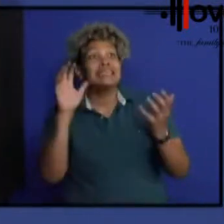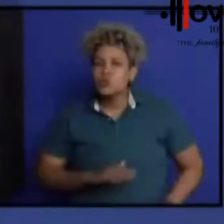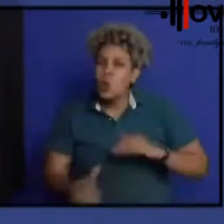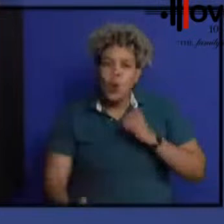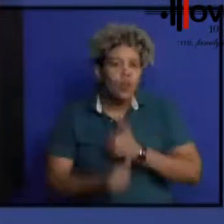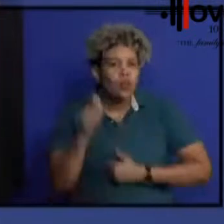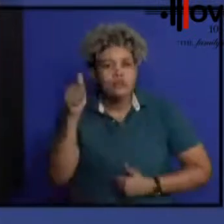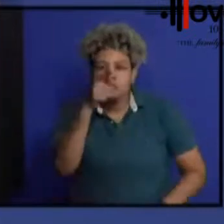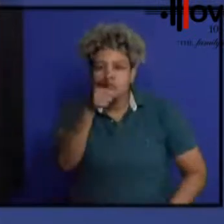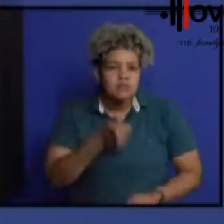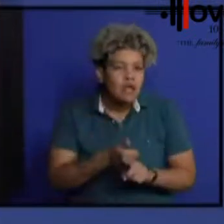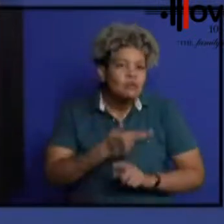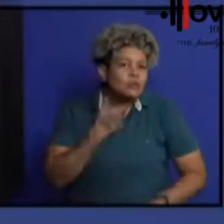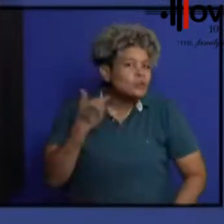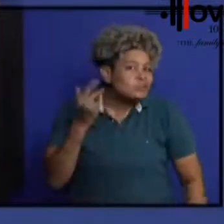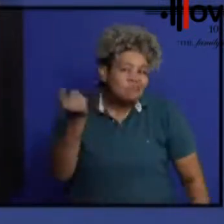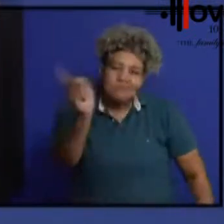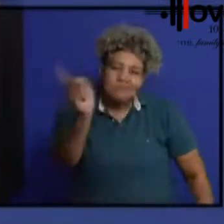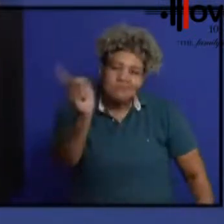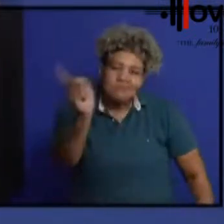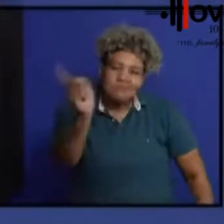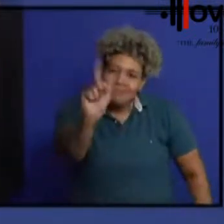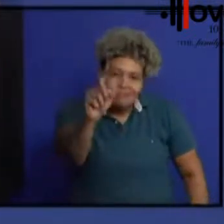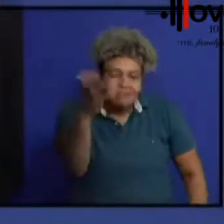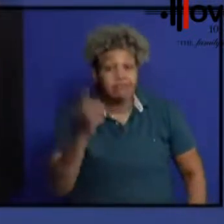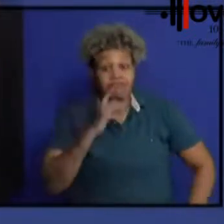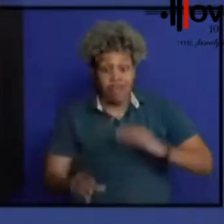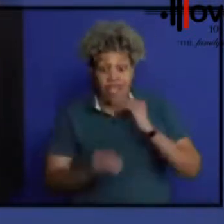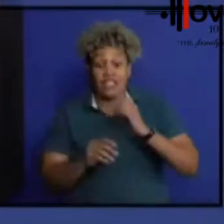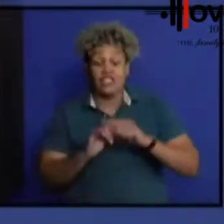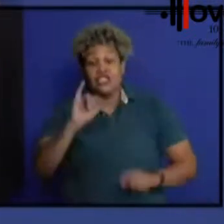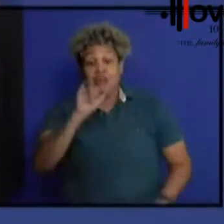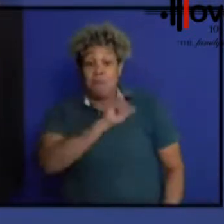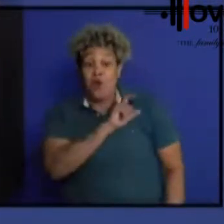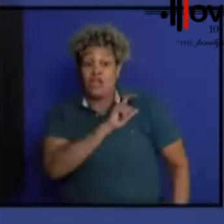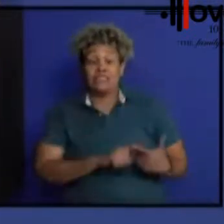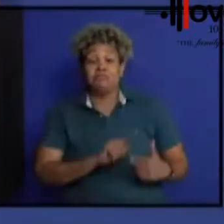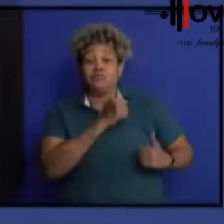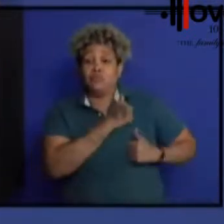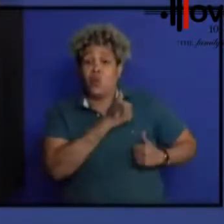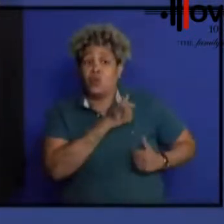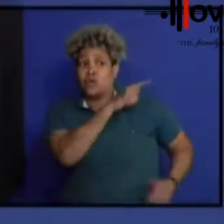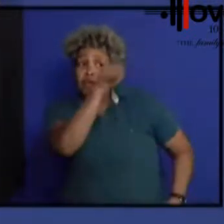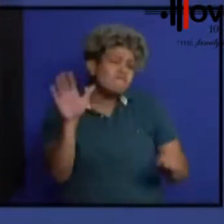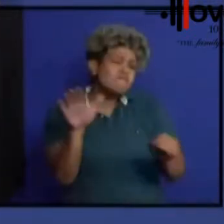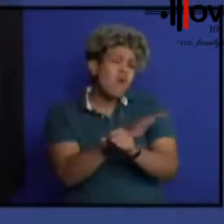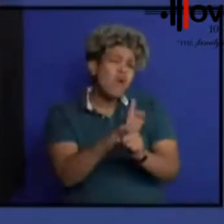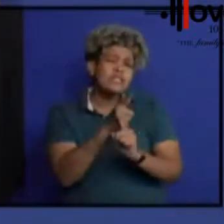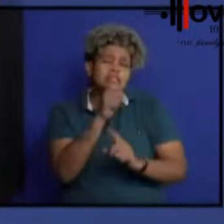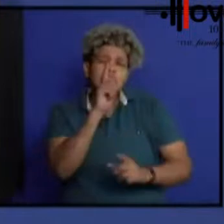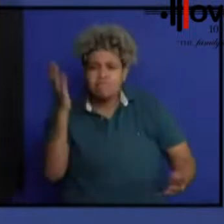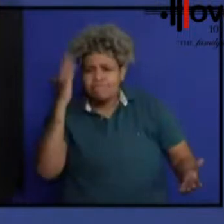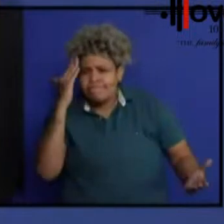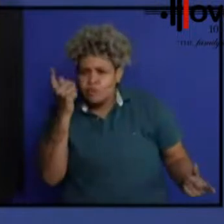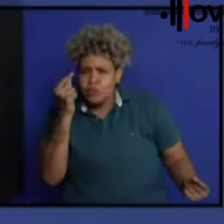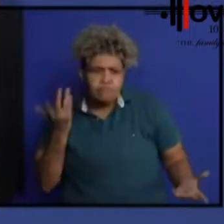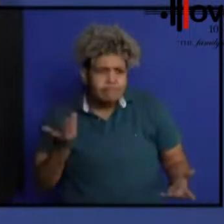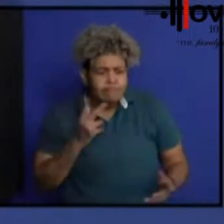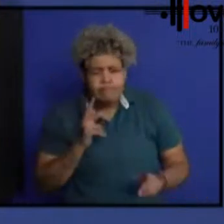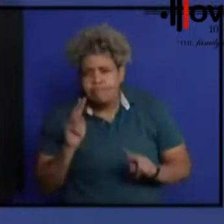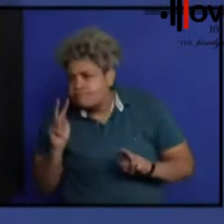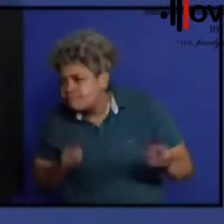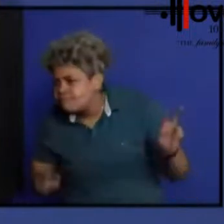risks. Additionally, the JCF and the JDF will be fully mobilized to